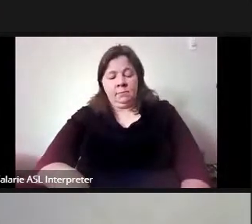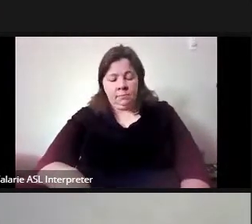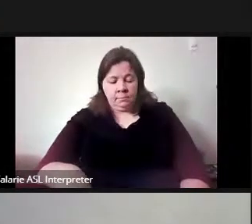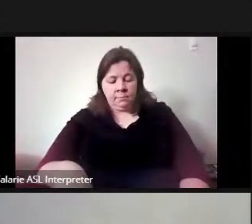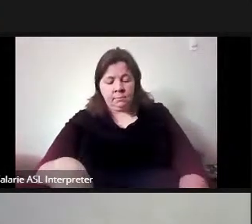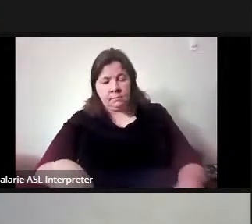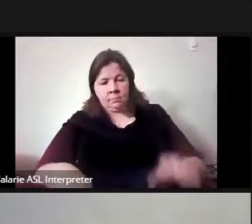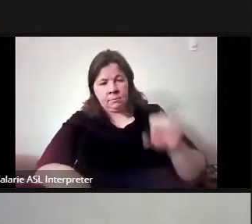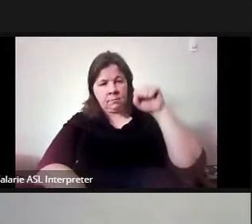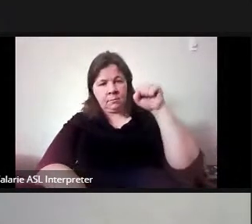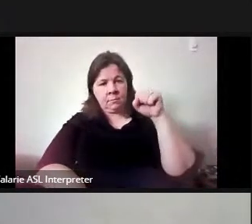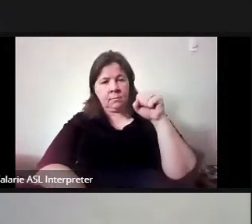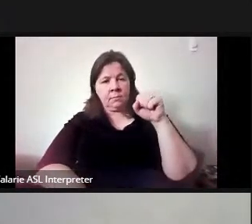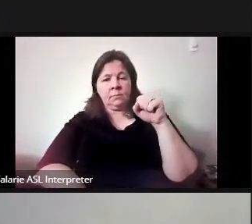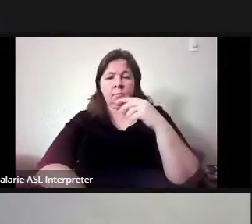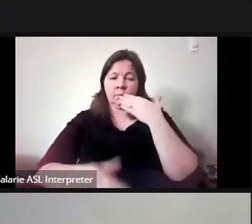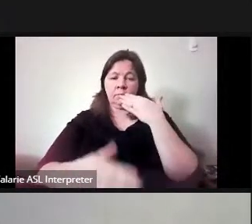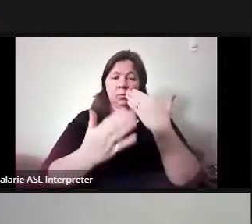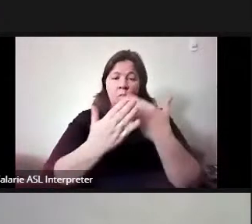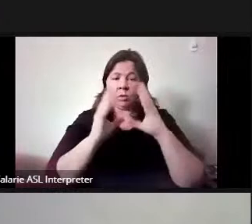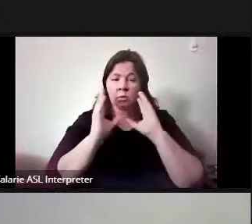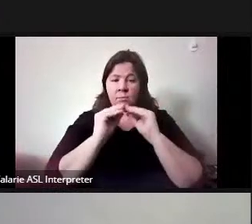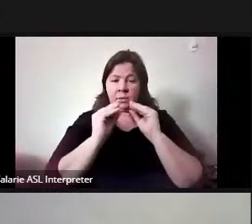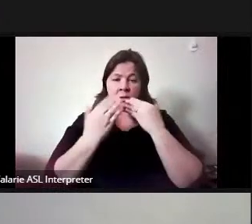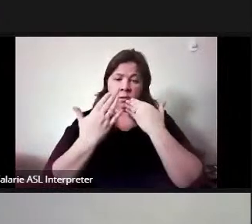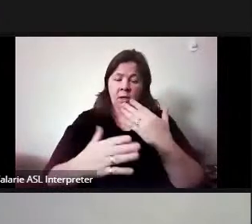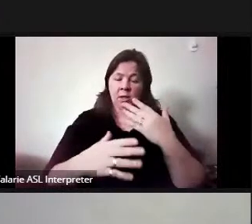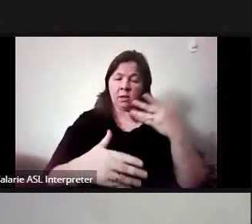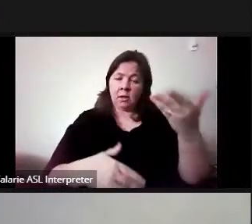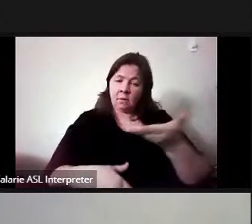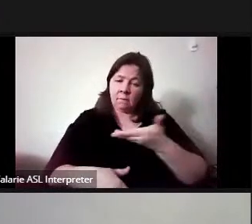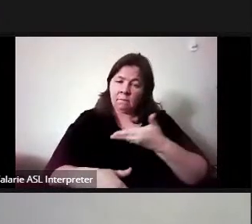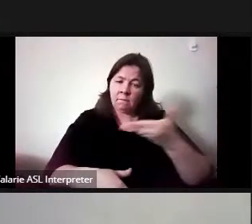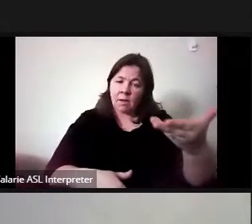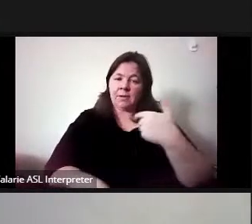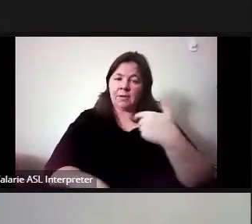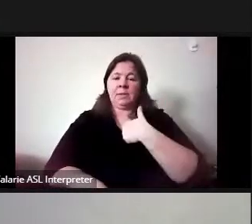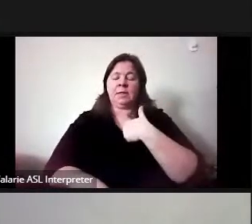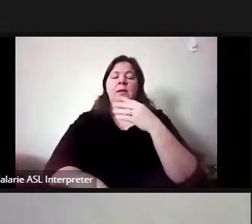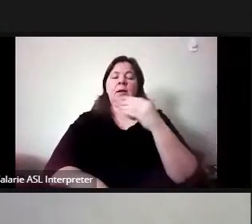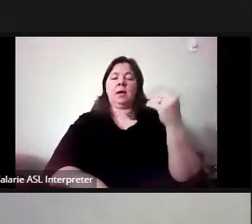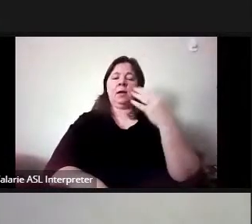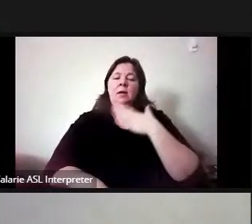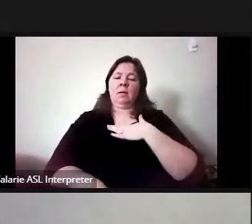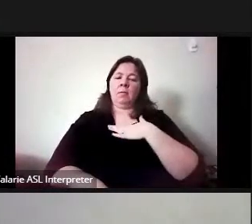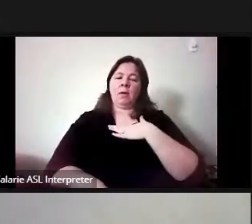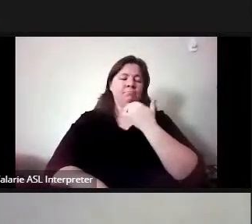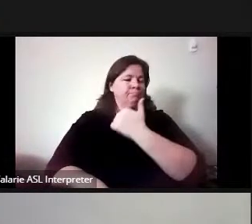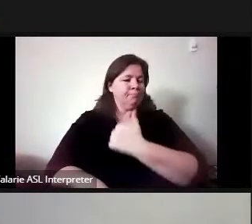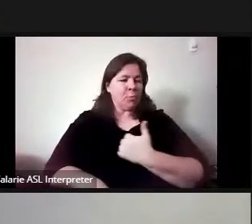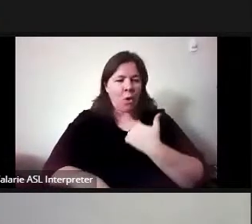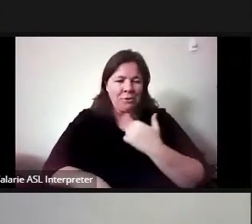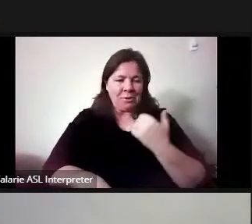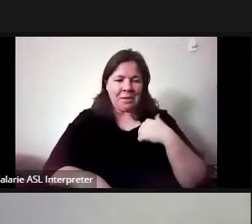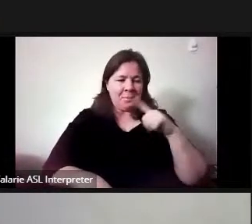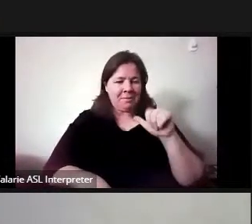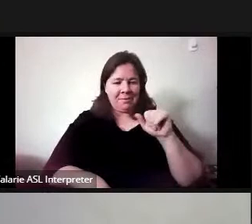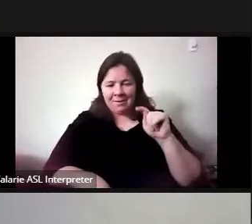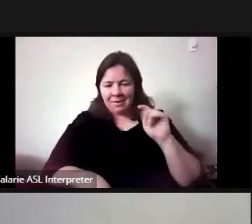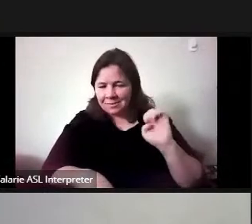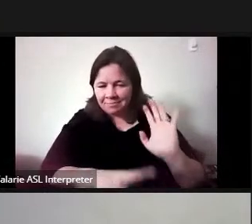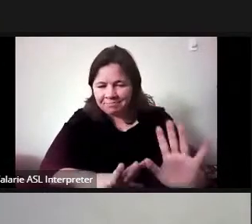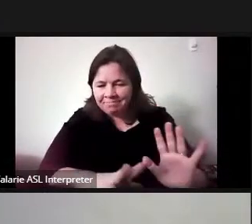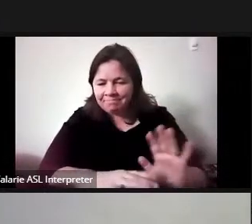So it was a very good session, and thanks for inviting me. And my sincere apologies that I